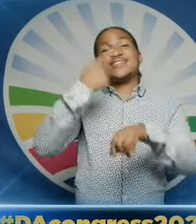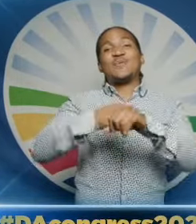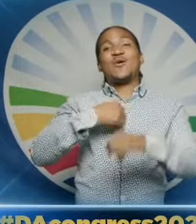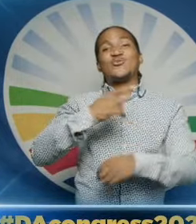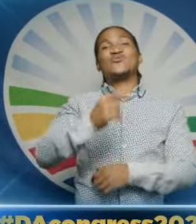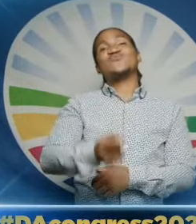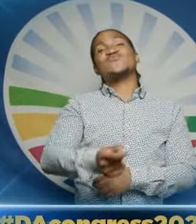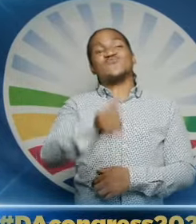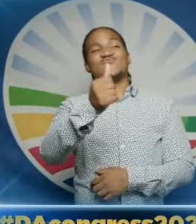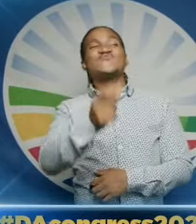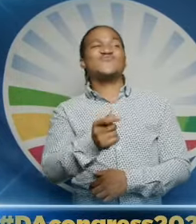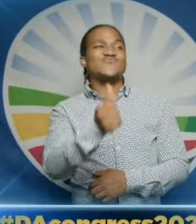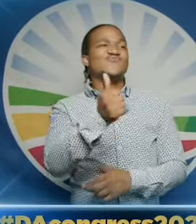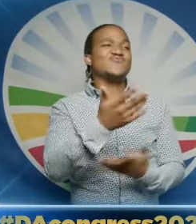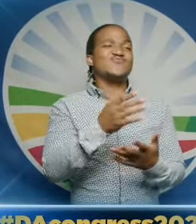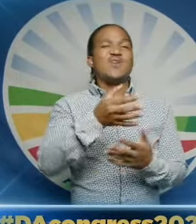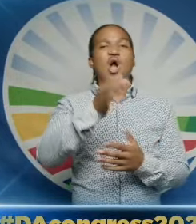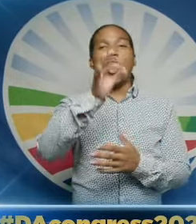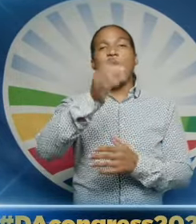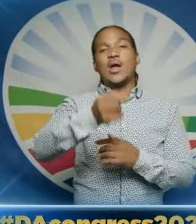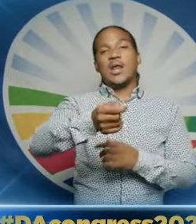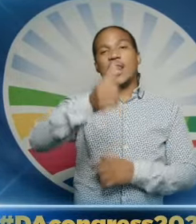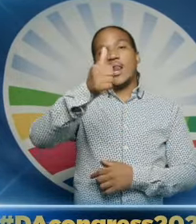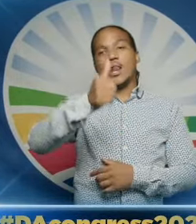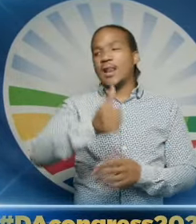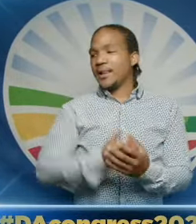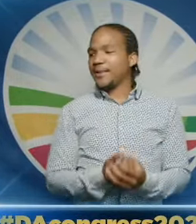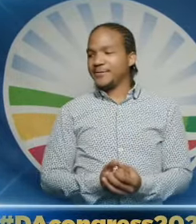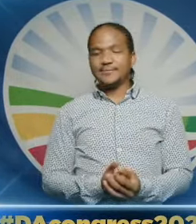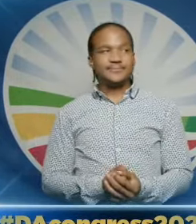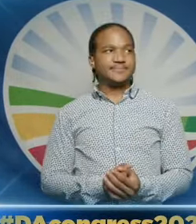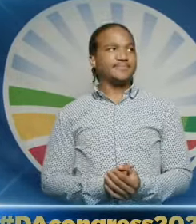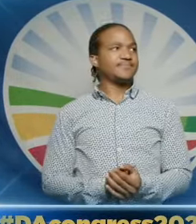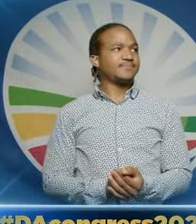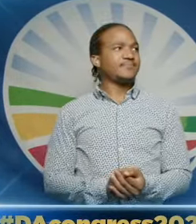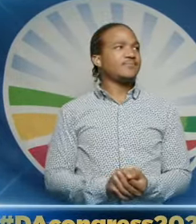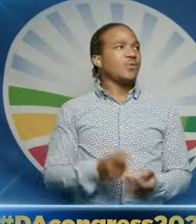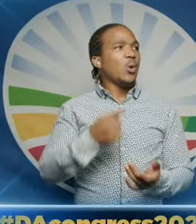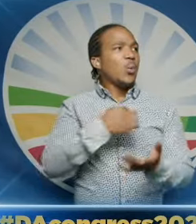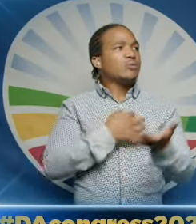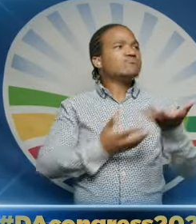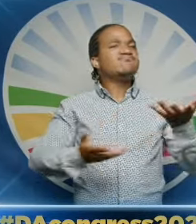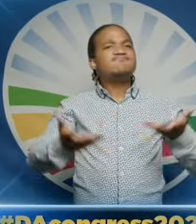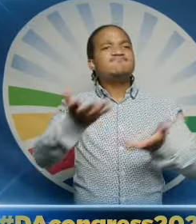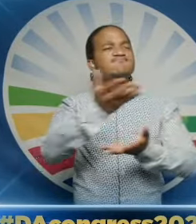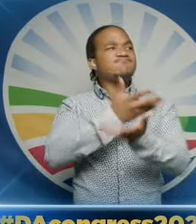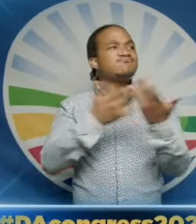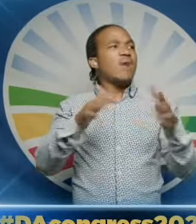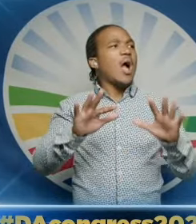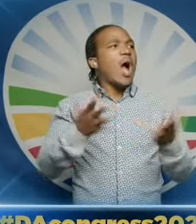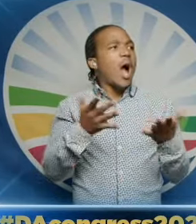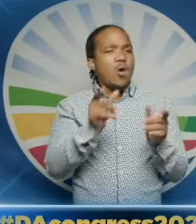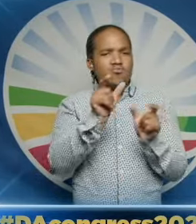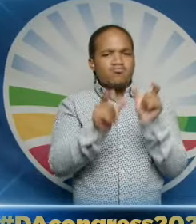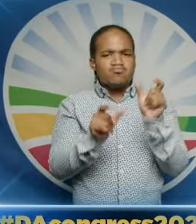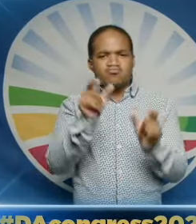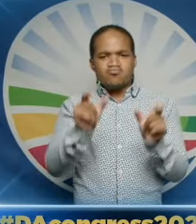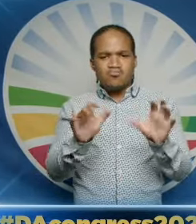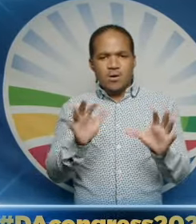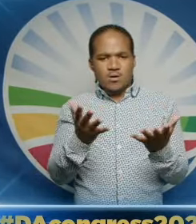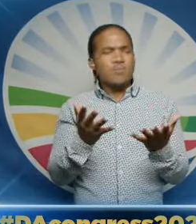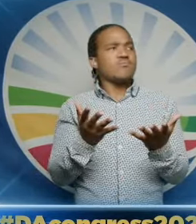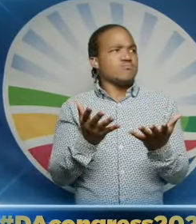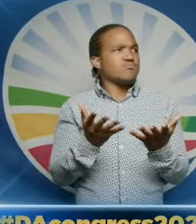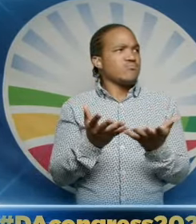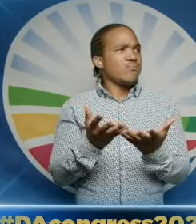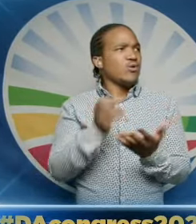the coin. Got you. We're going to hold Siviwe to that. Yes, Nes, we spoke about how candidates have spoken to delegates. But